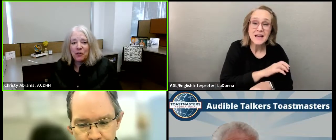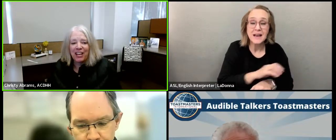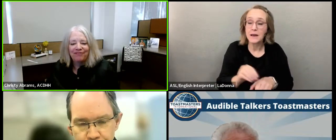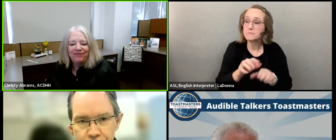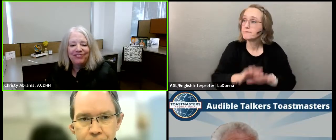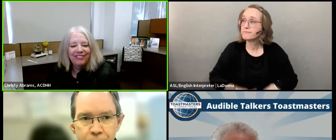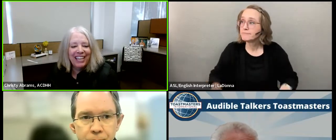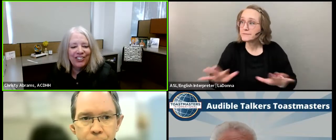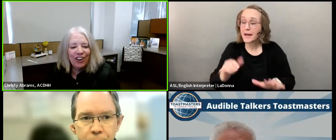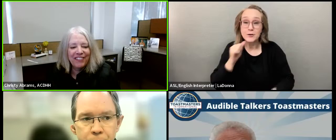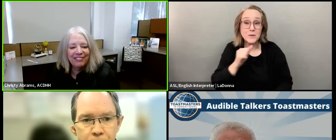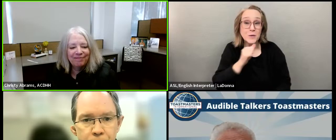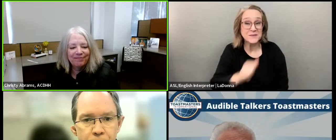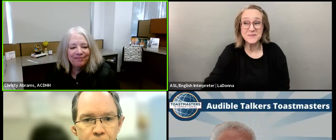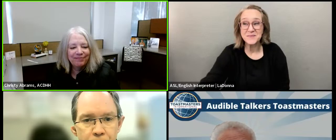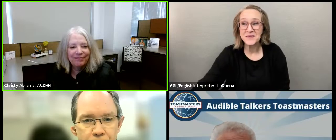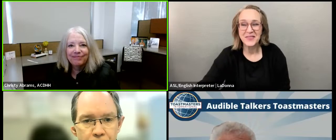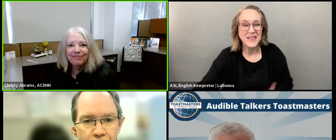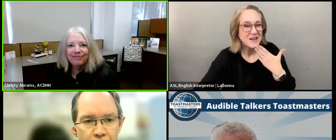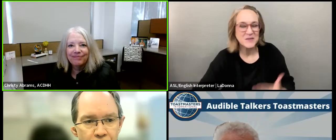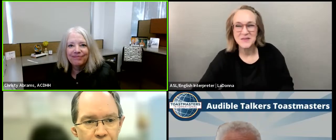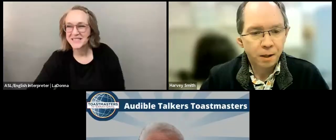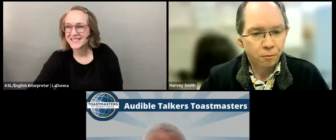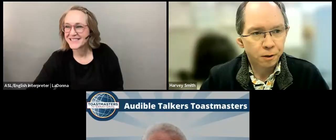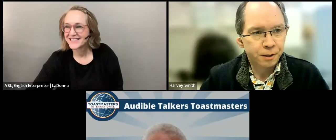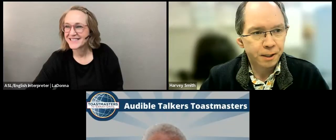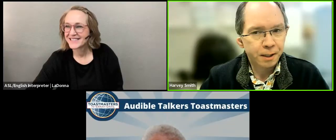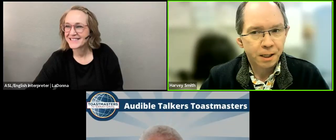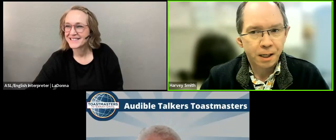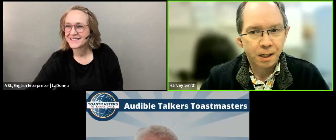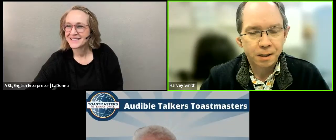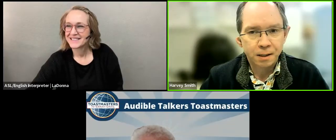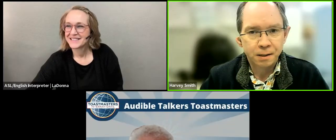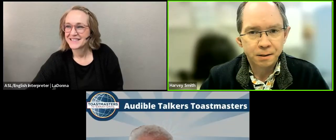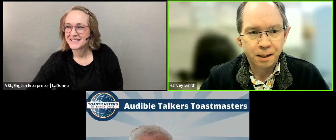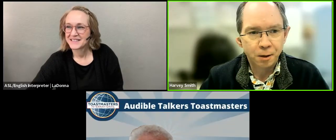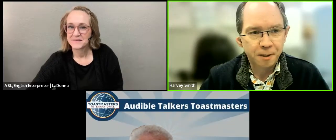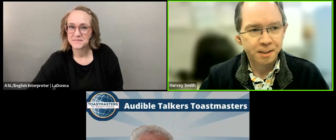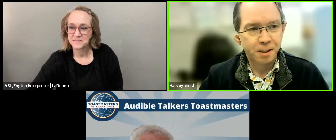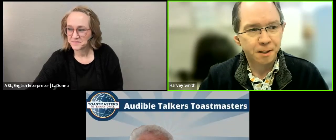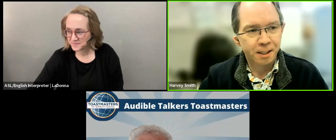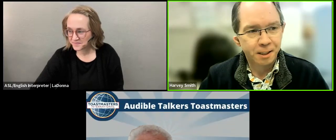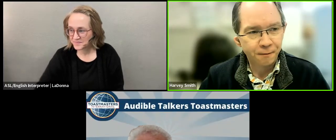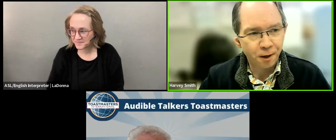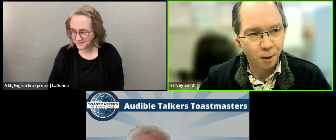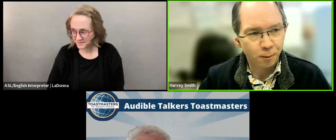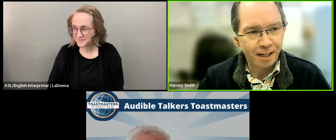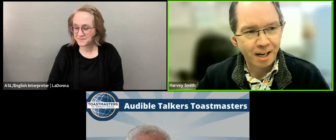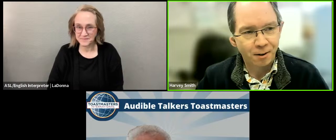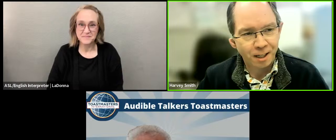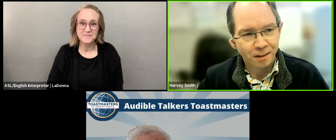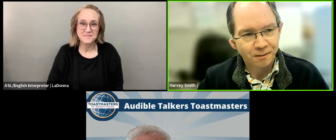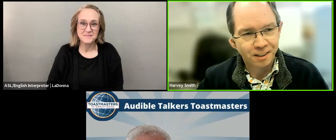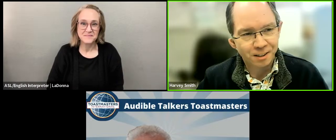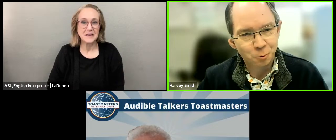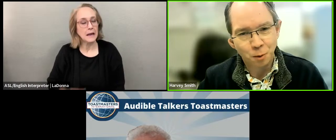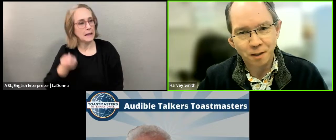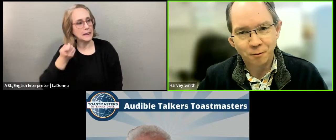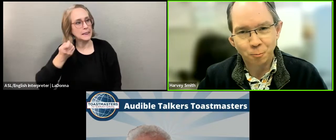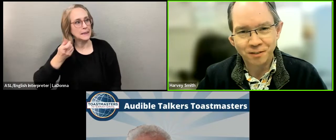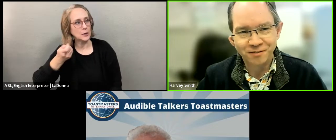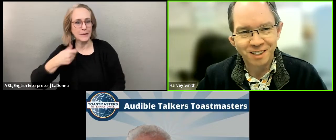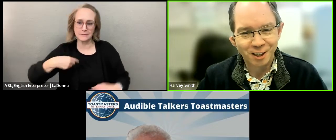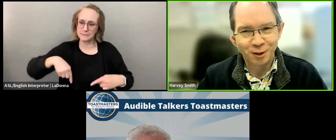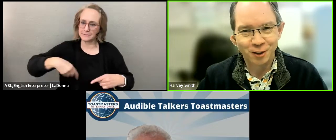landscape in Arizona. Thanks, Harvey. Well, thank you, Christy. And it's a little bit intimidating following Harry after